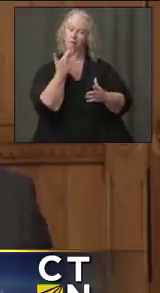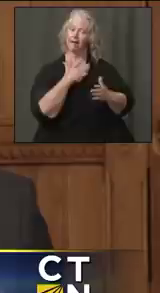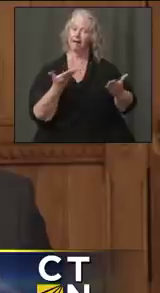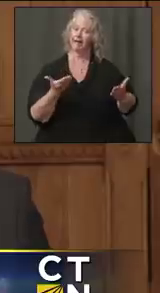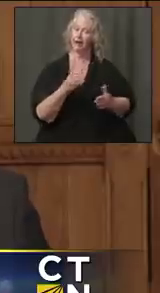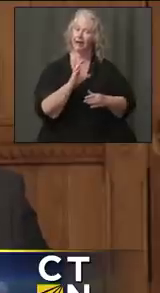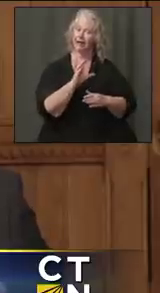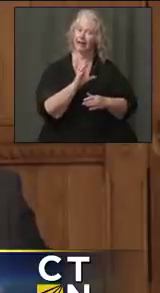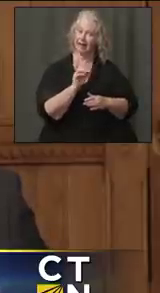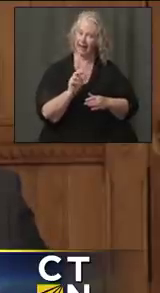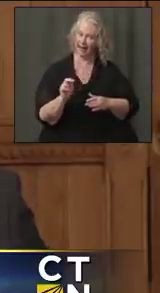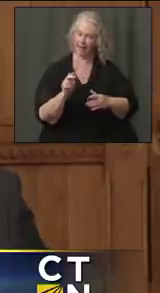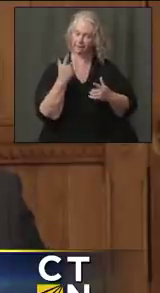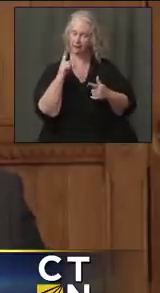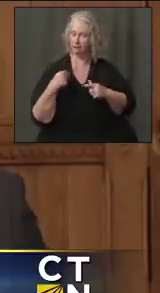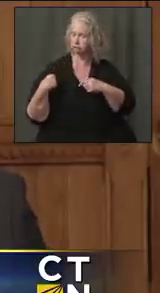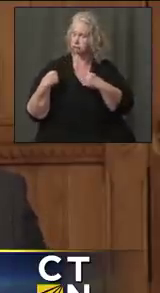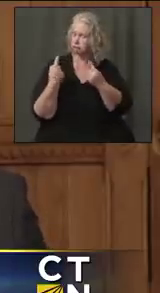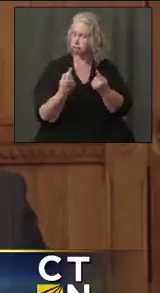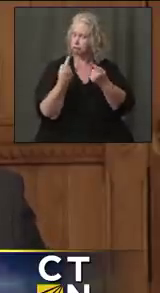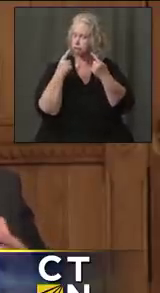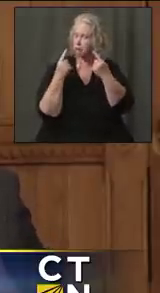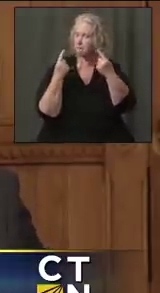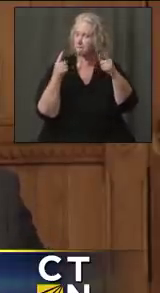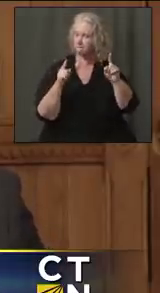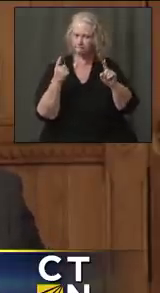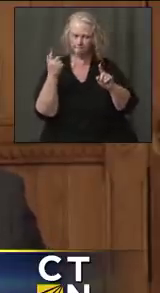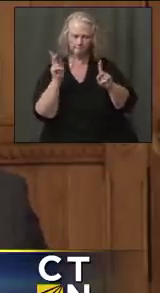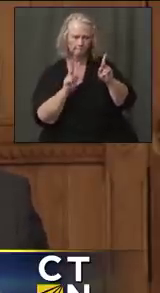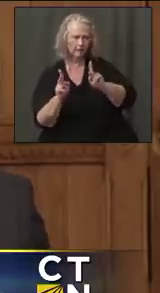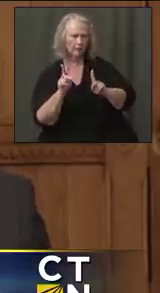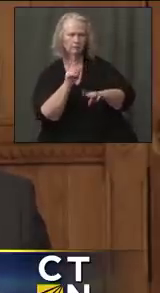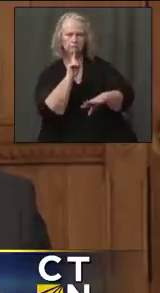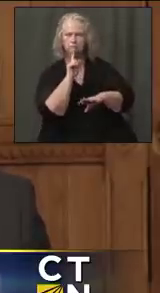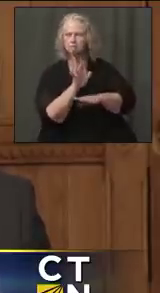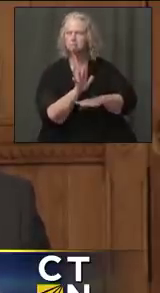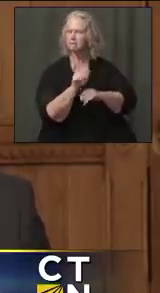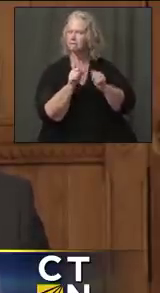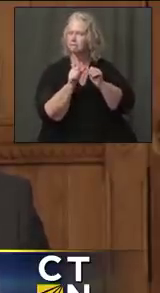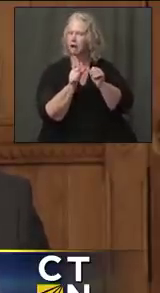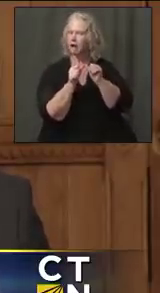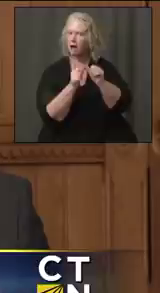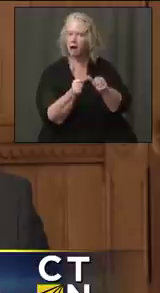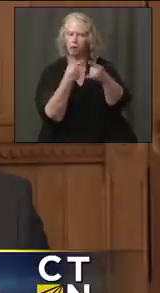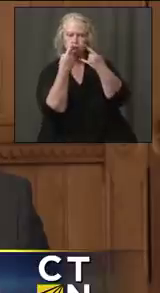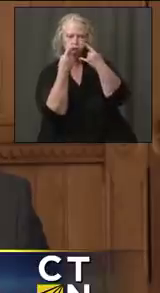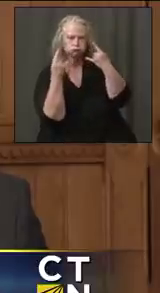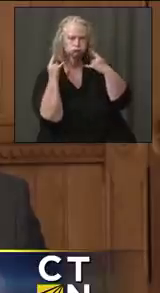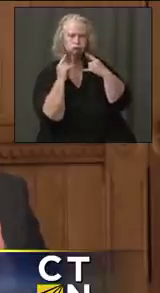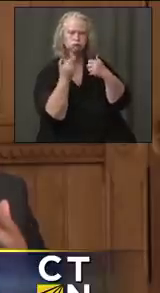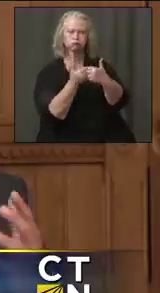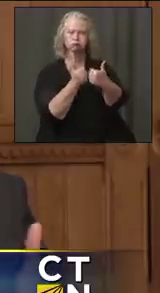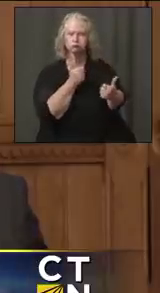Connecticut because of the success we've had, because of everyone's commitment to promoting those safety